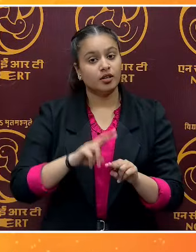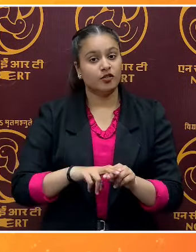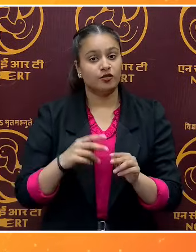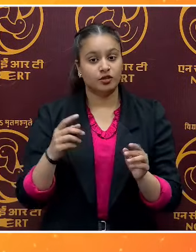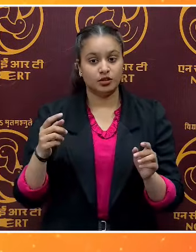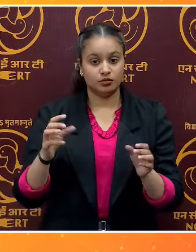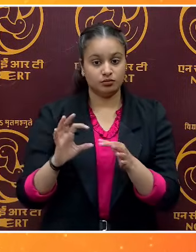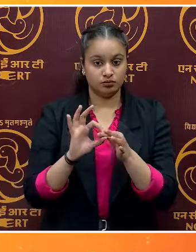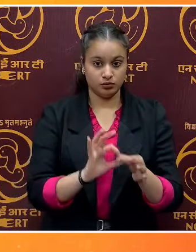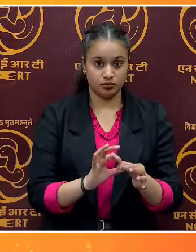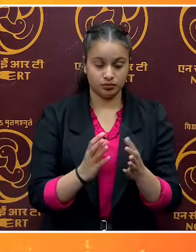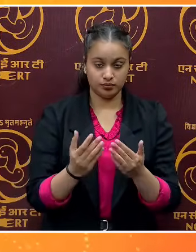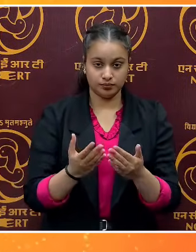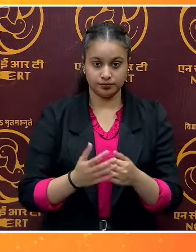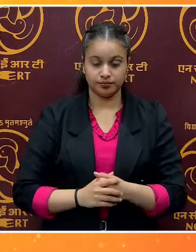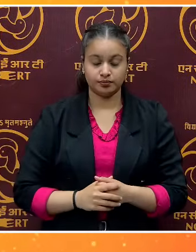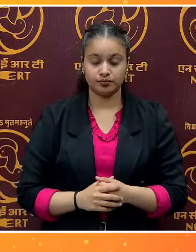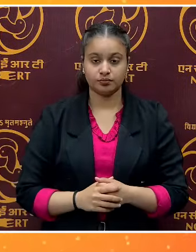this